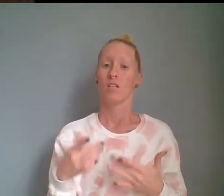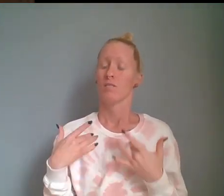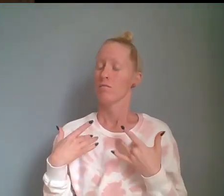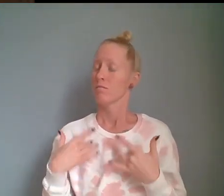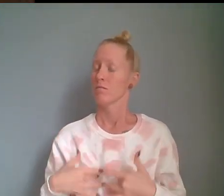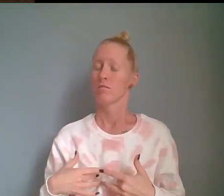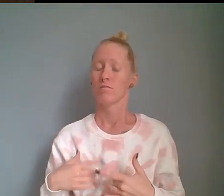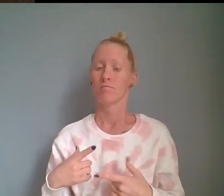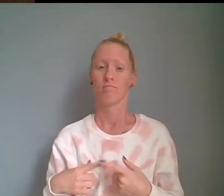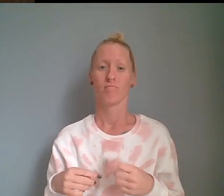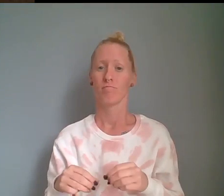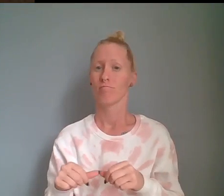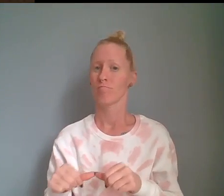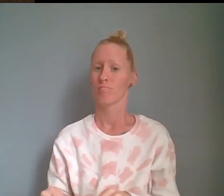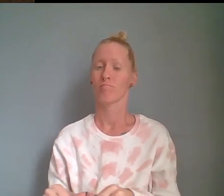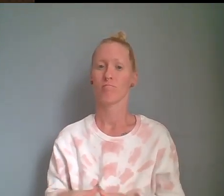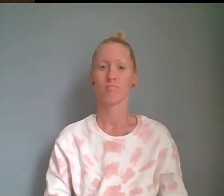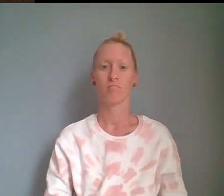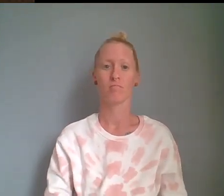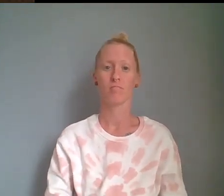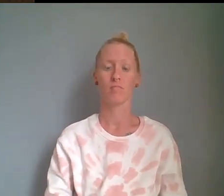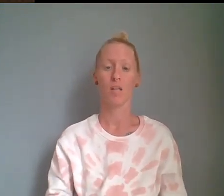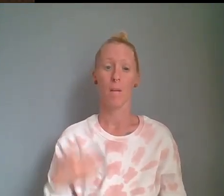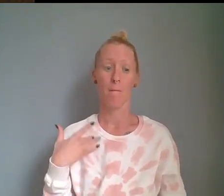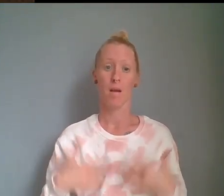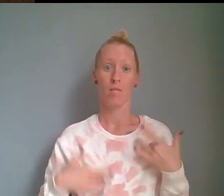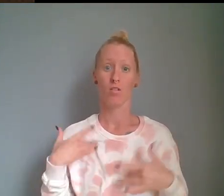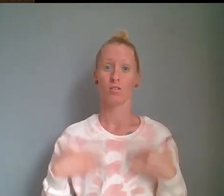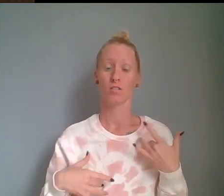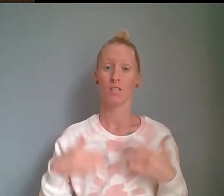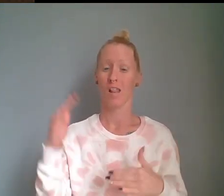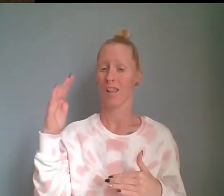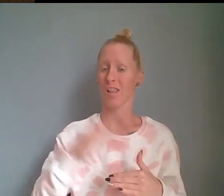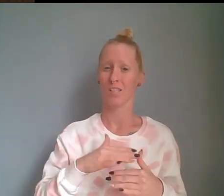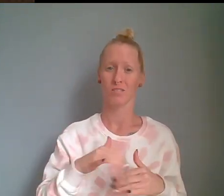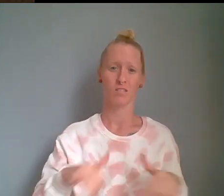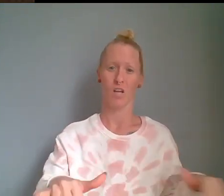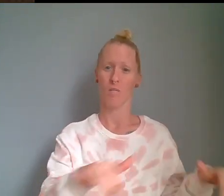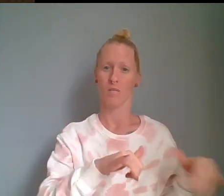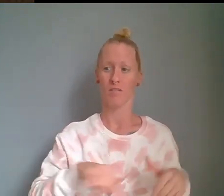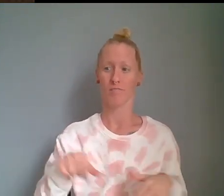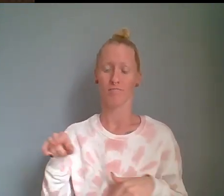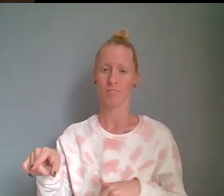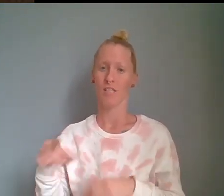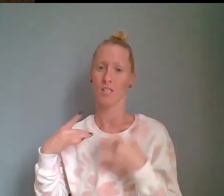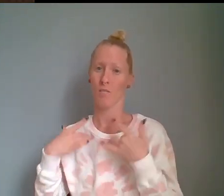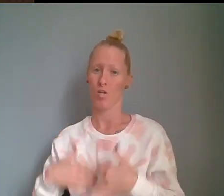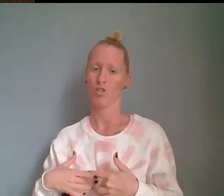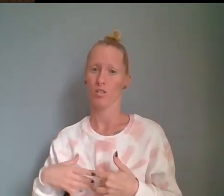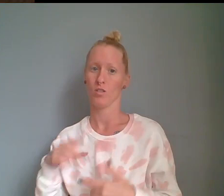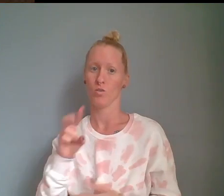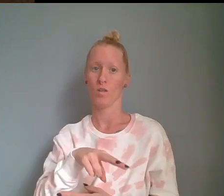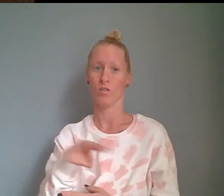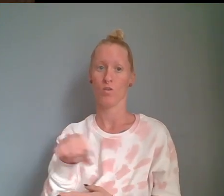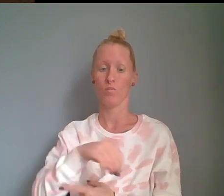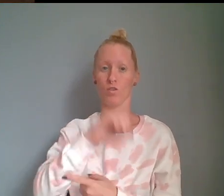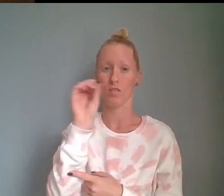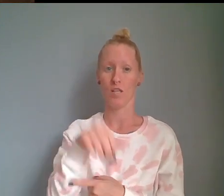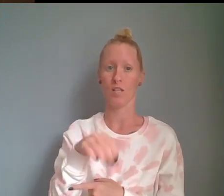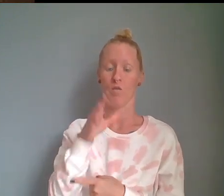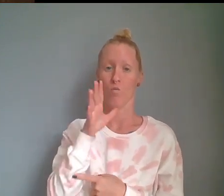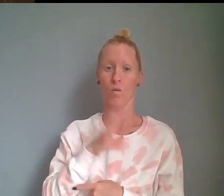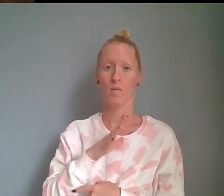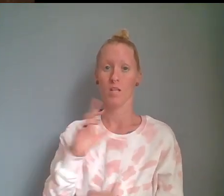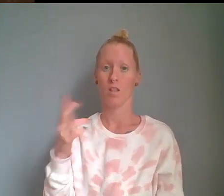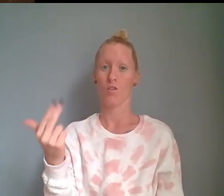depression. Bipolar disorder is much less common than depression. I said that about 22% of women and about